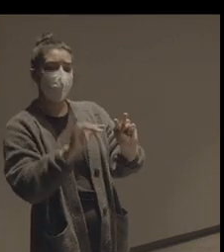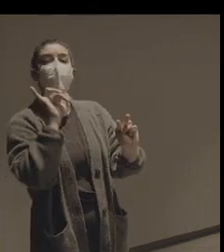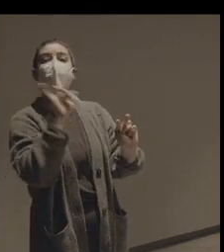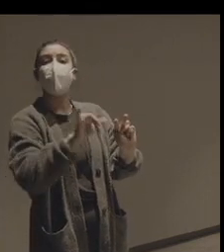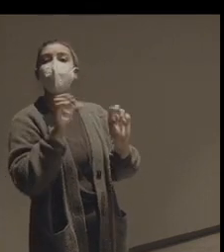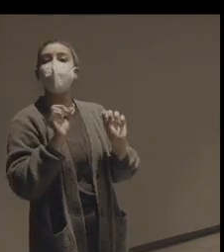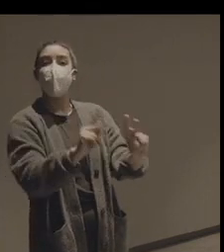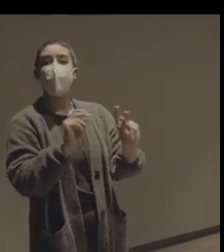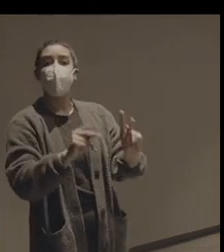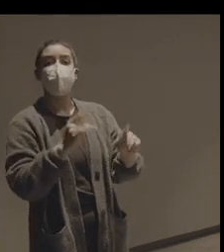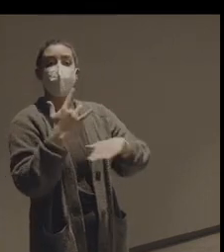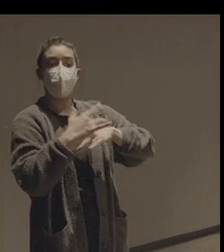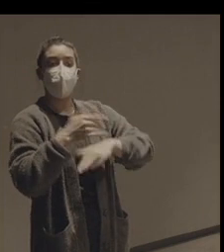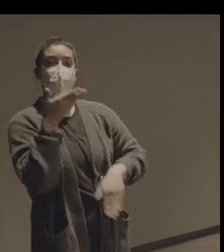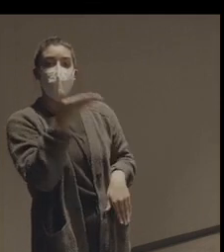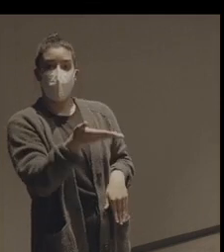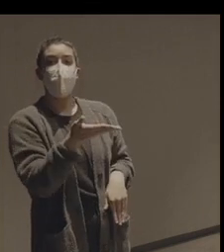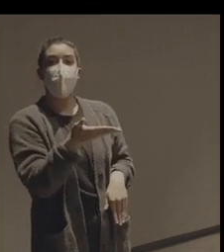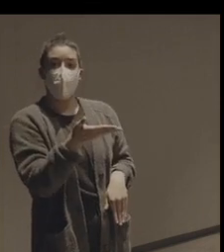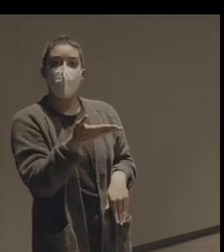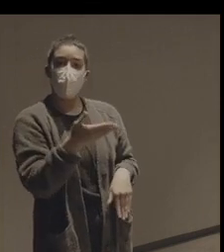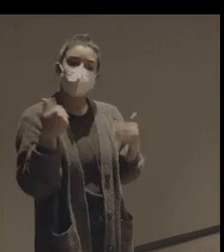place